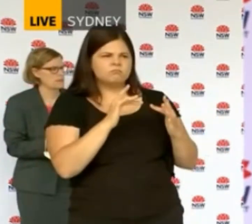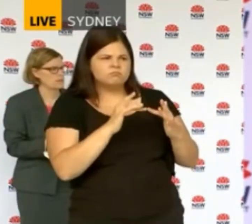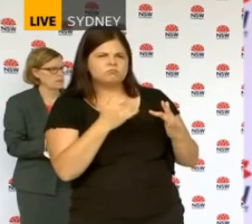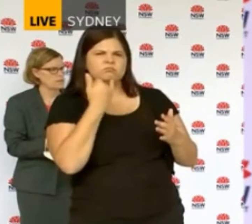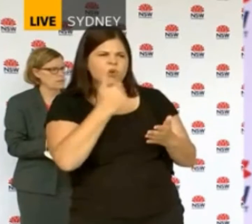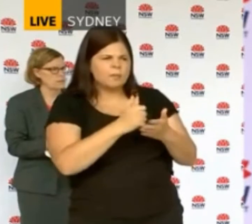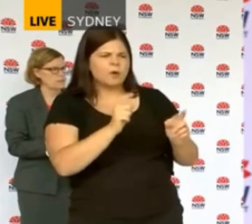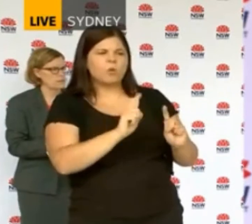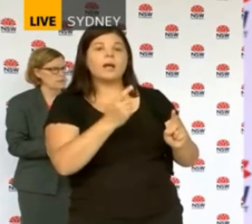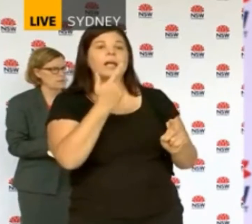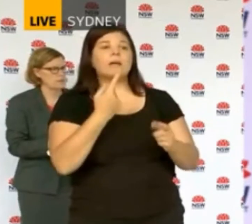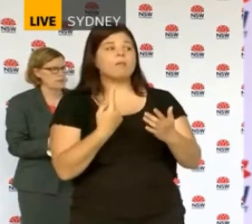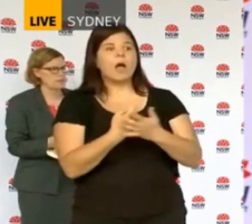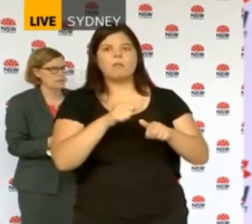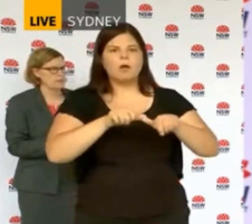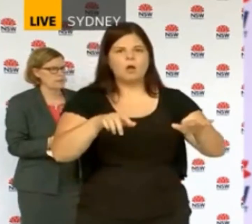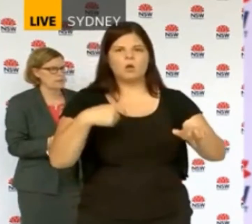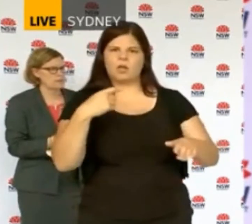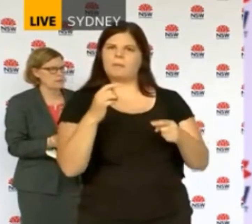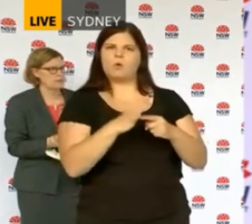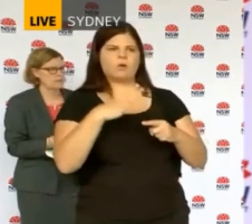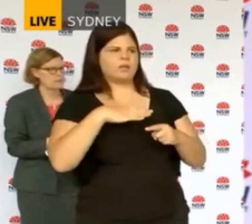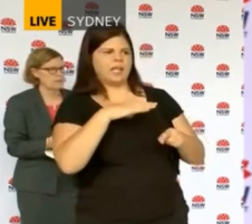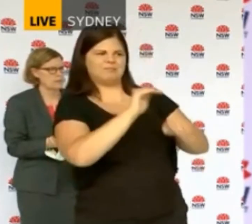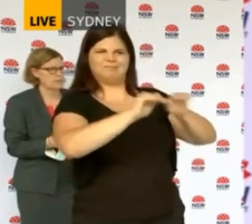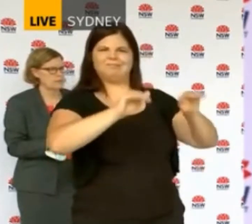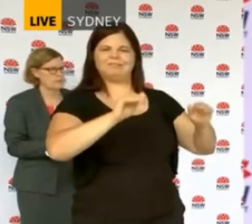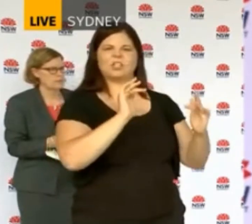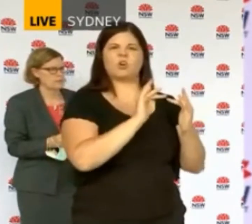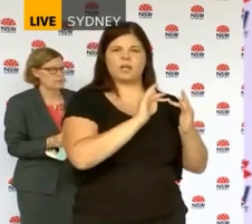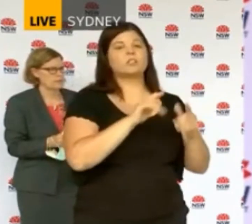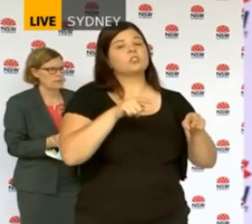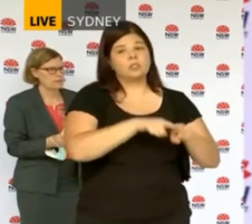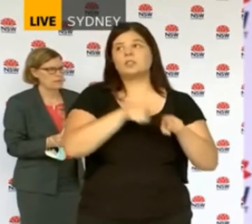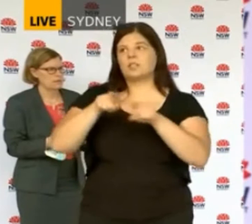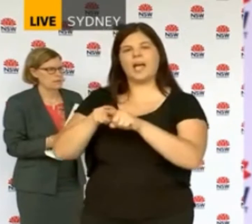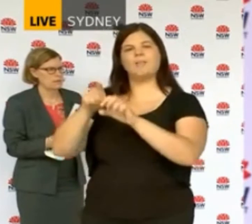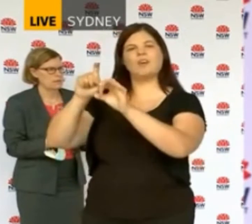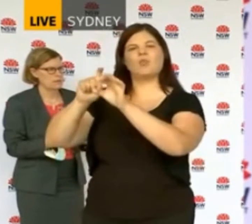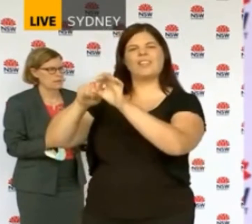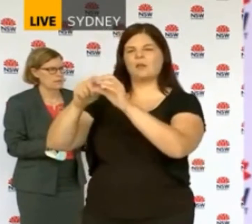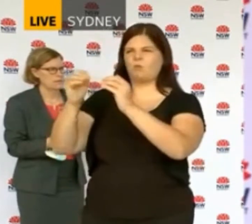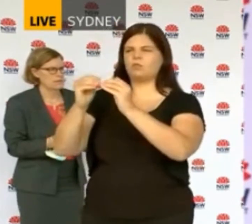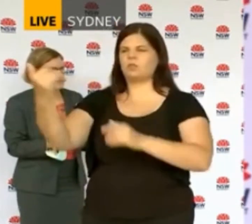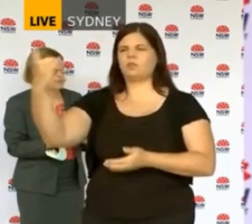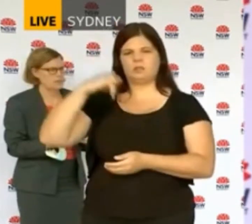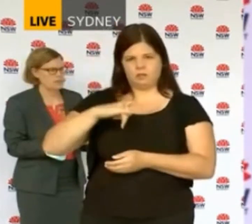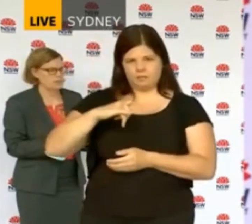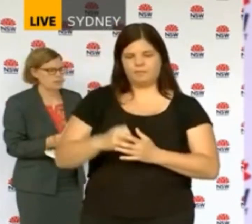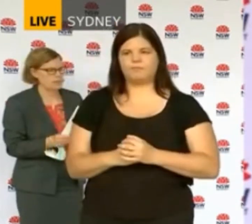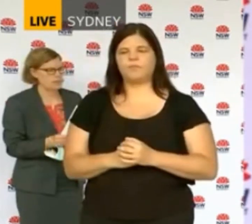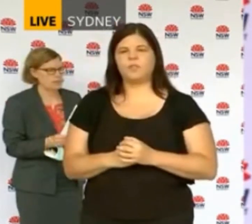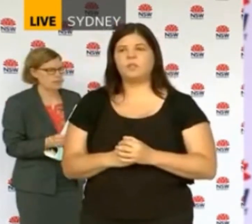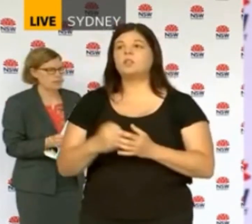is going to be very important that we'll be able to respond quickly in relation to that. If you are driving over the border, there isn't going to be some border closure, as